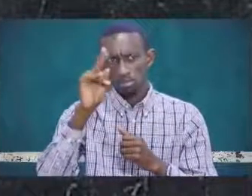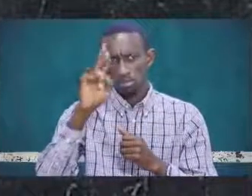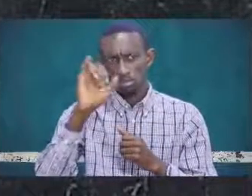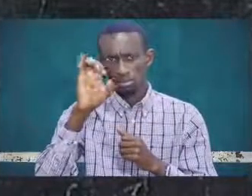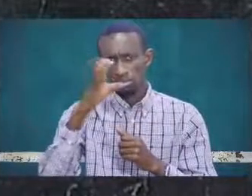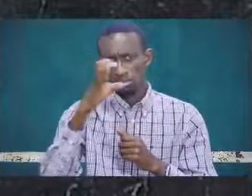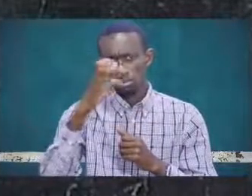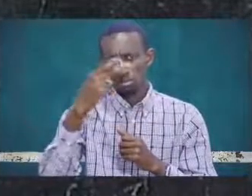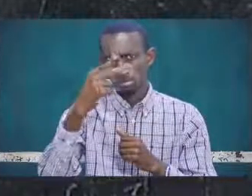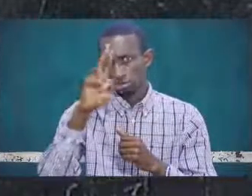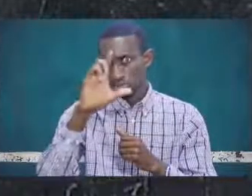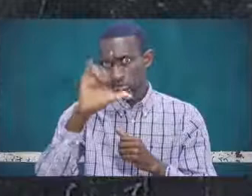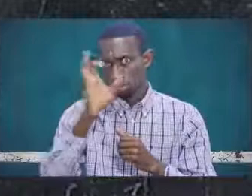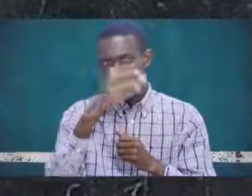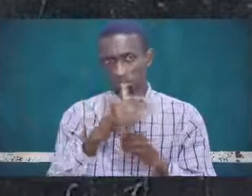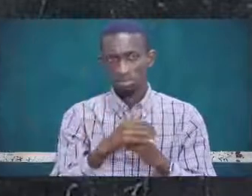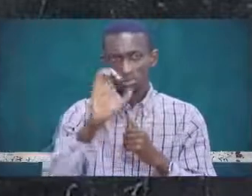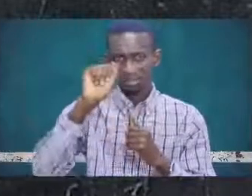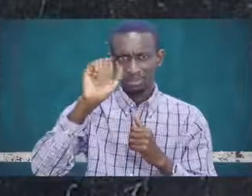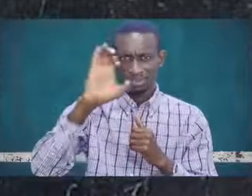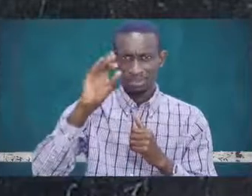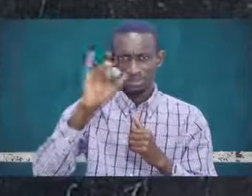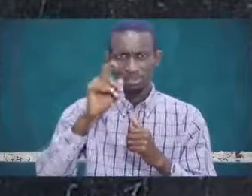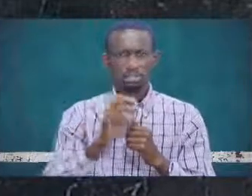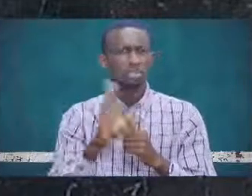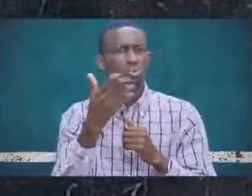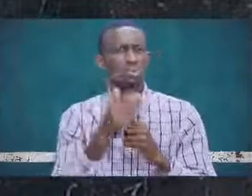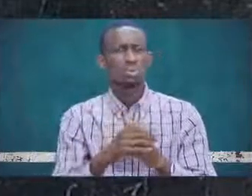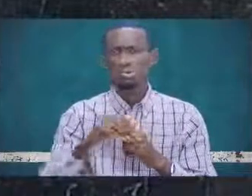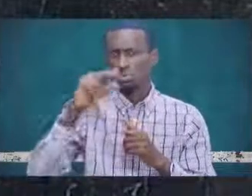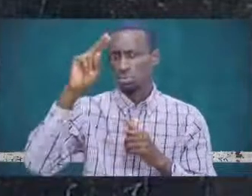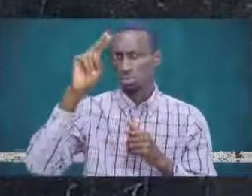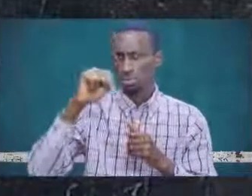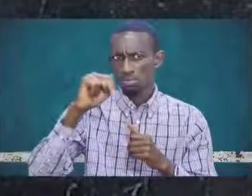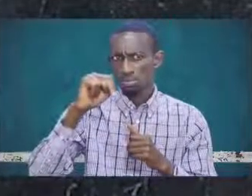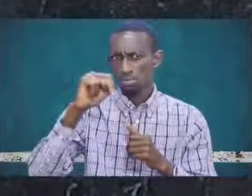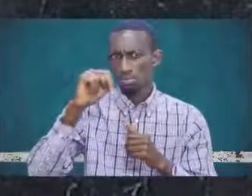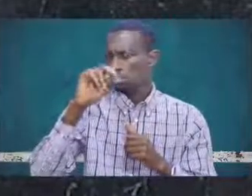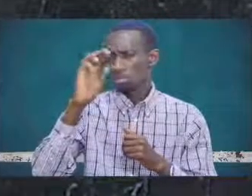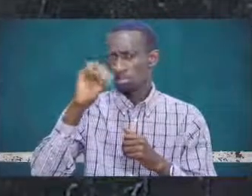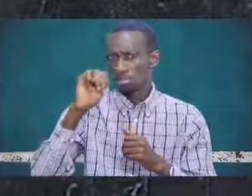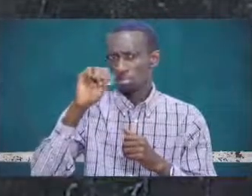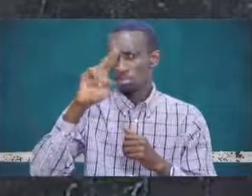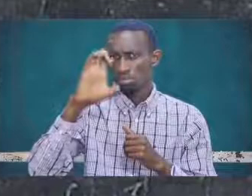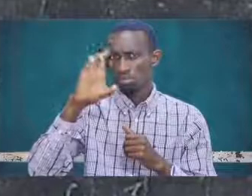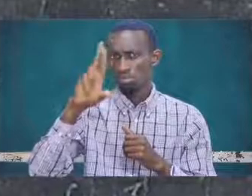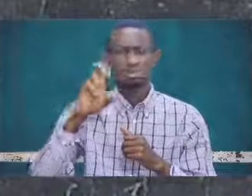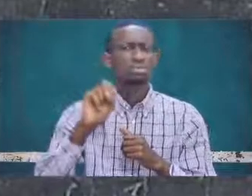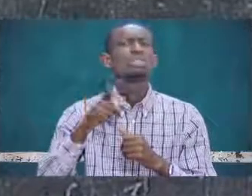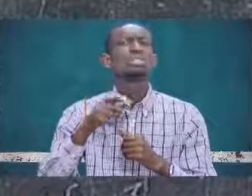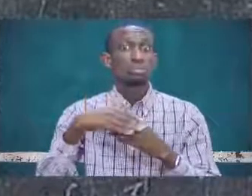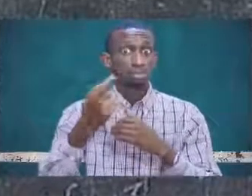as well as you can talk about the mucus. And we're going to see how all of these things, how it works,